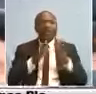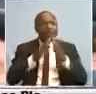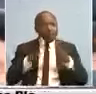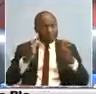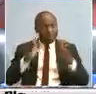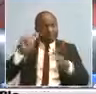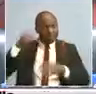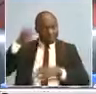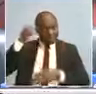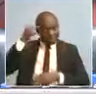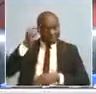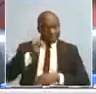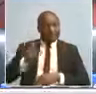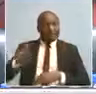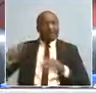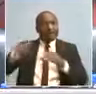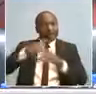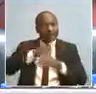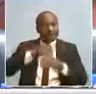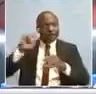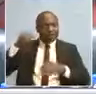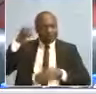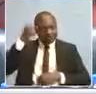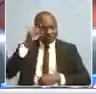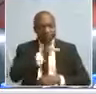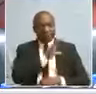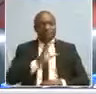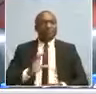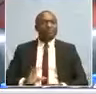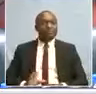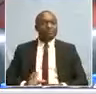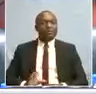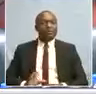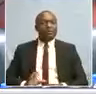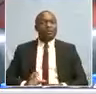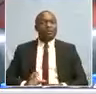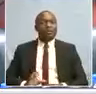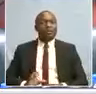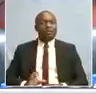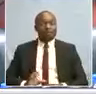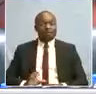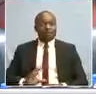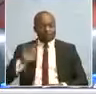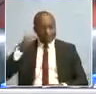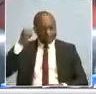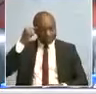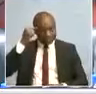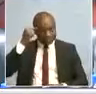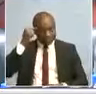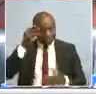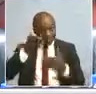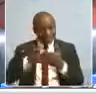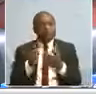state asset includes a parastatal and equity held by the government. In